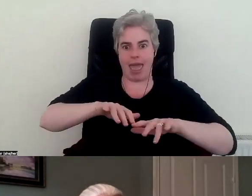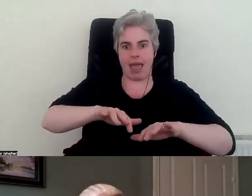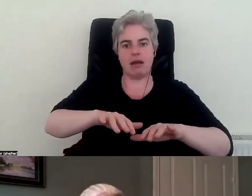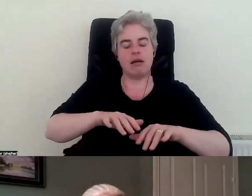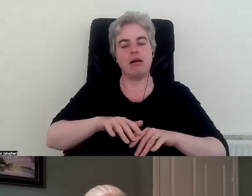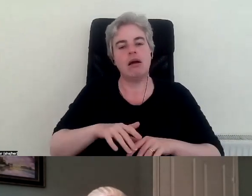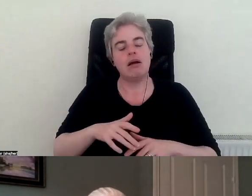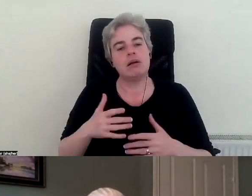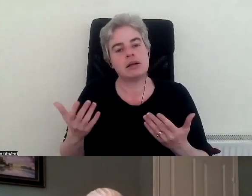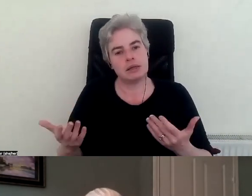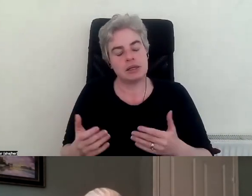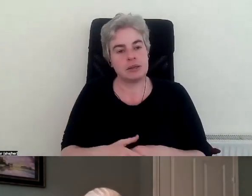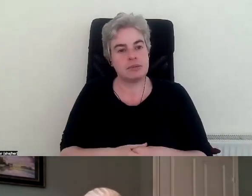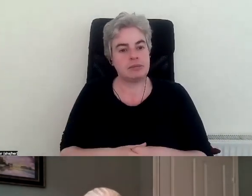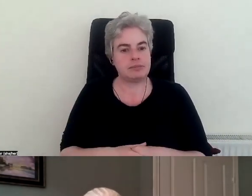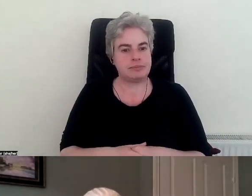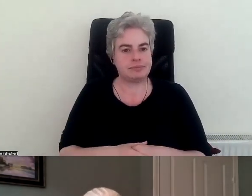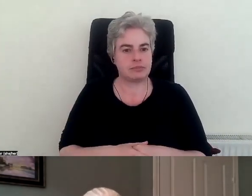Therefore,